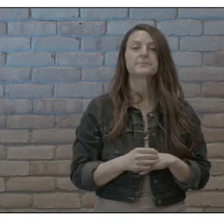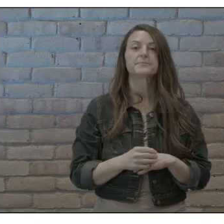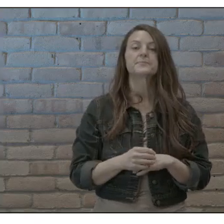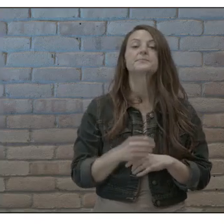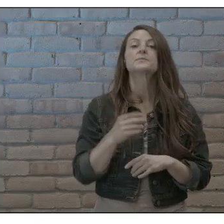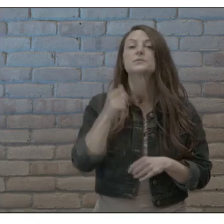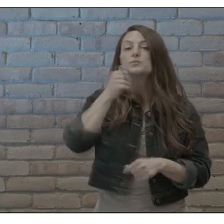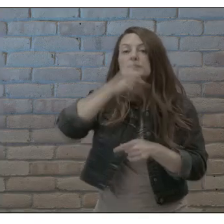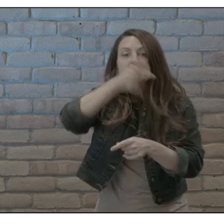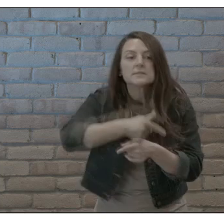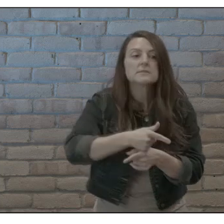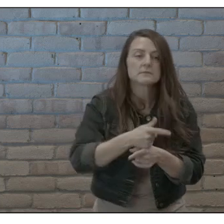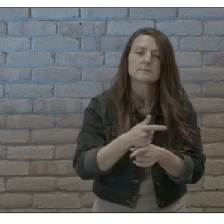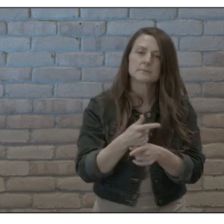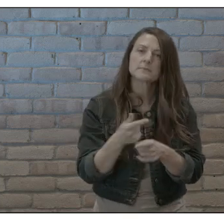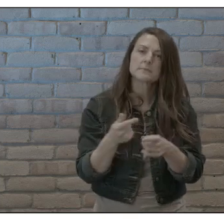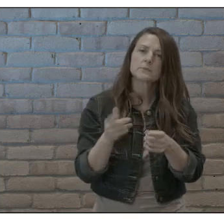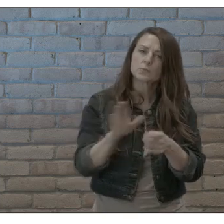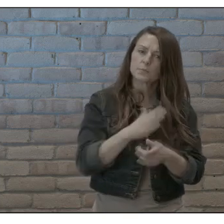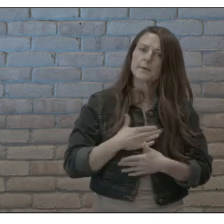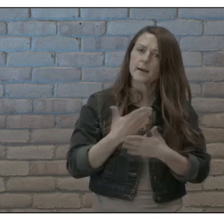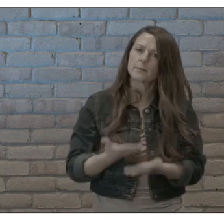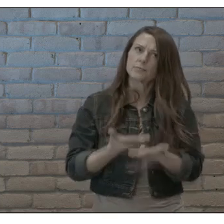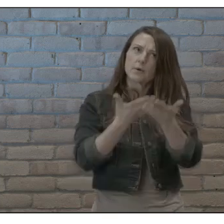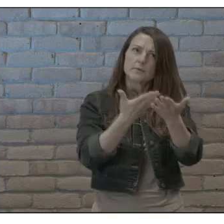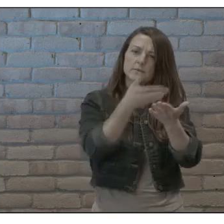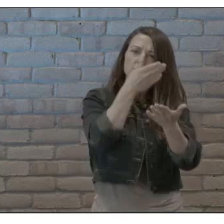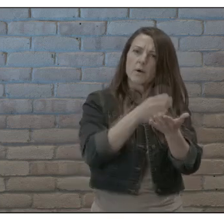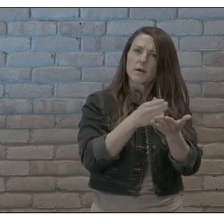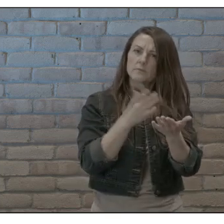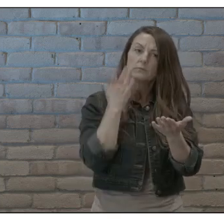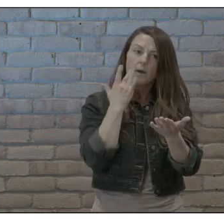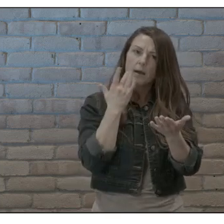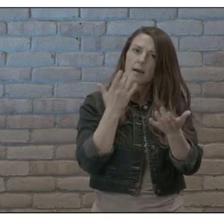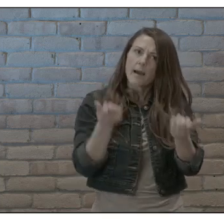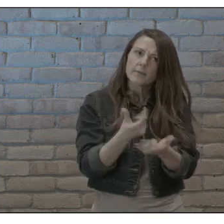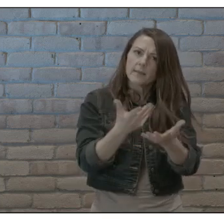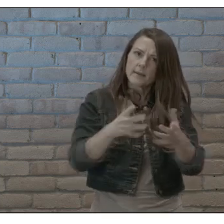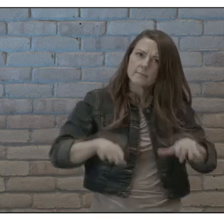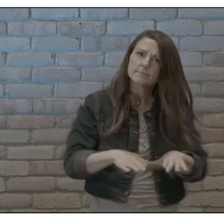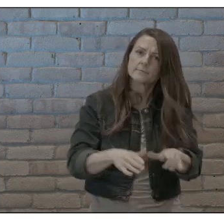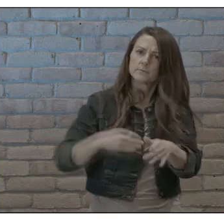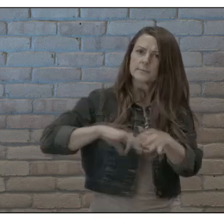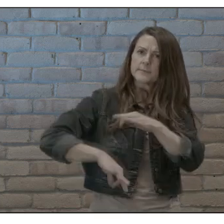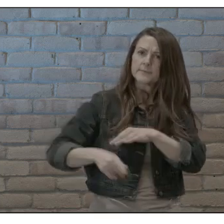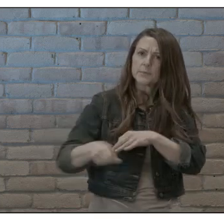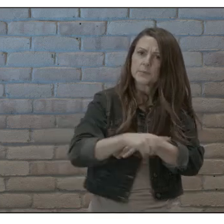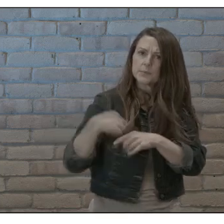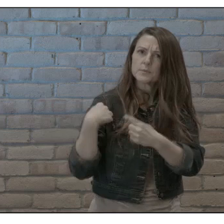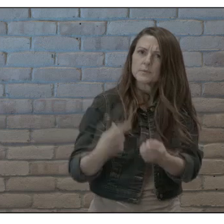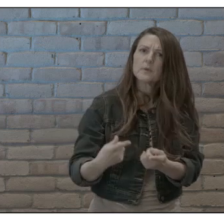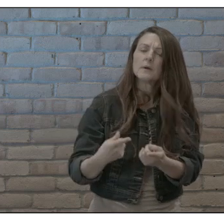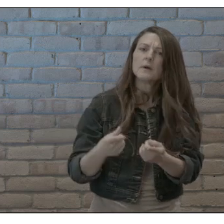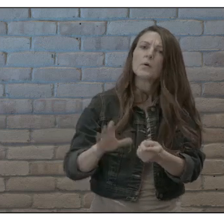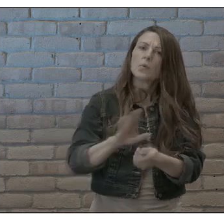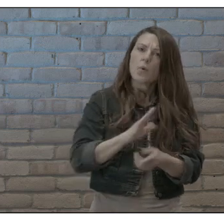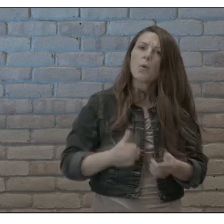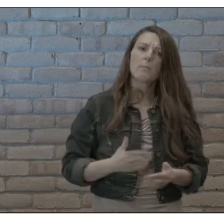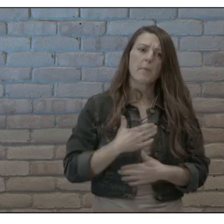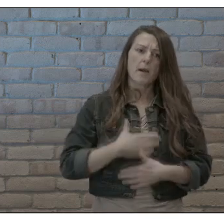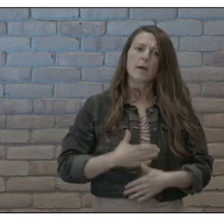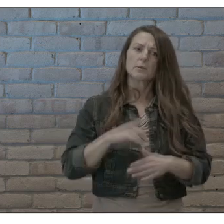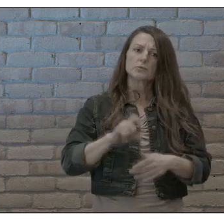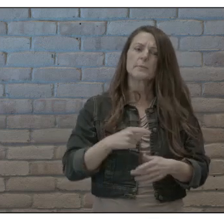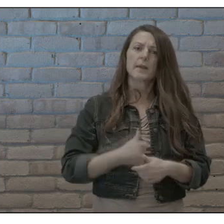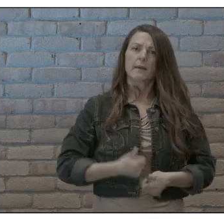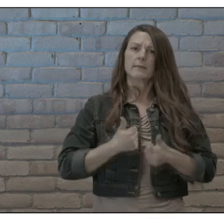I plead with you to give your bodies to God because of all he has done for you. Let them be a living and holy sacrifice, the kind